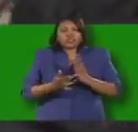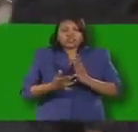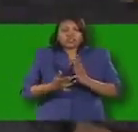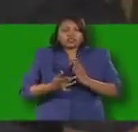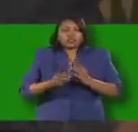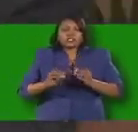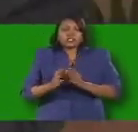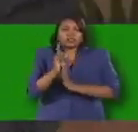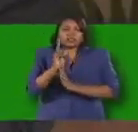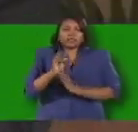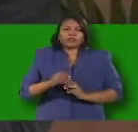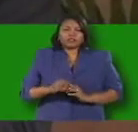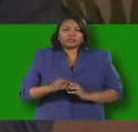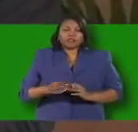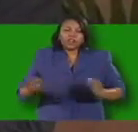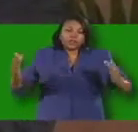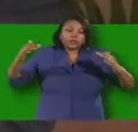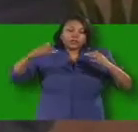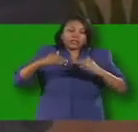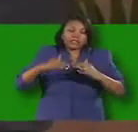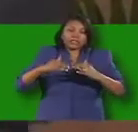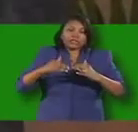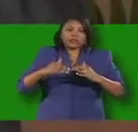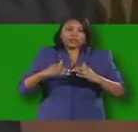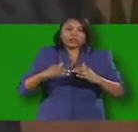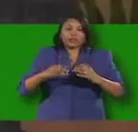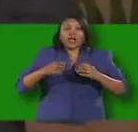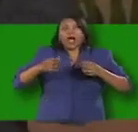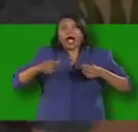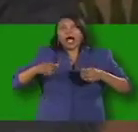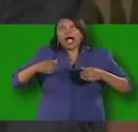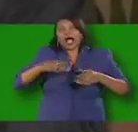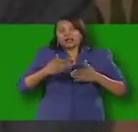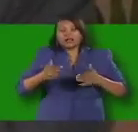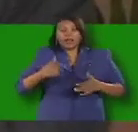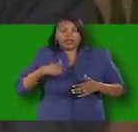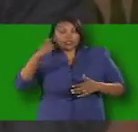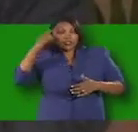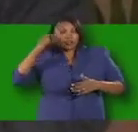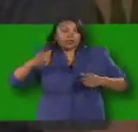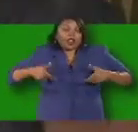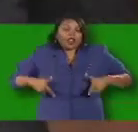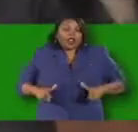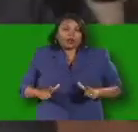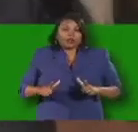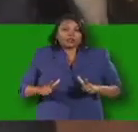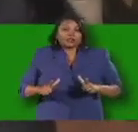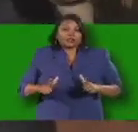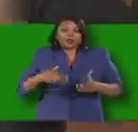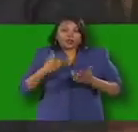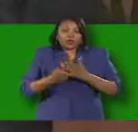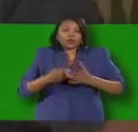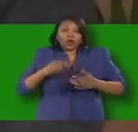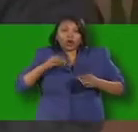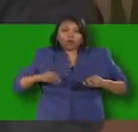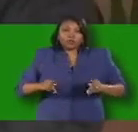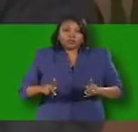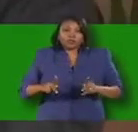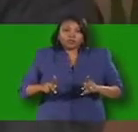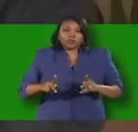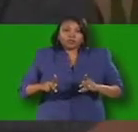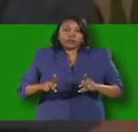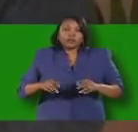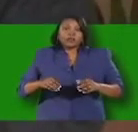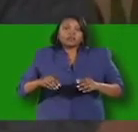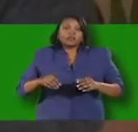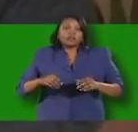place that are coming together and, in my opinion, offer us a dramatic opportunity to address these issues while at the same